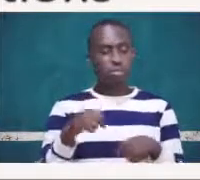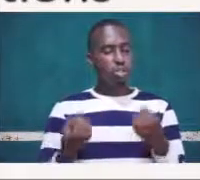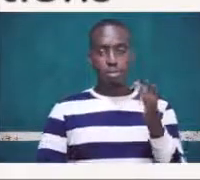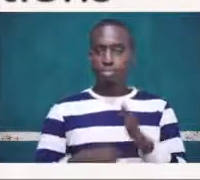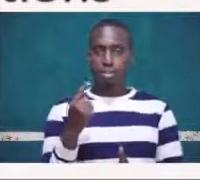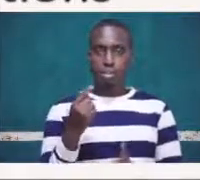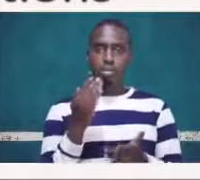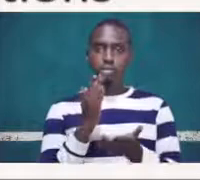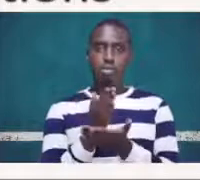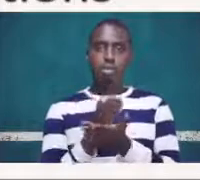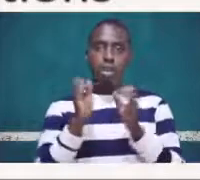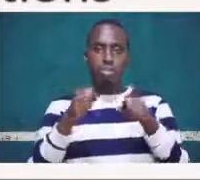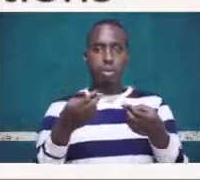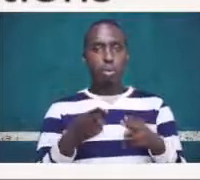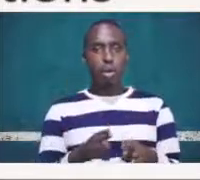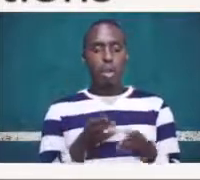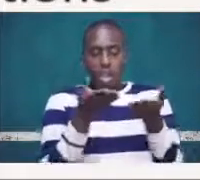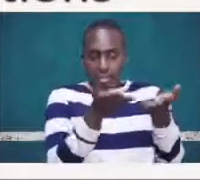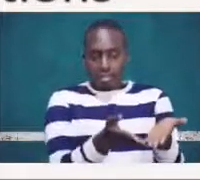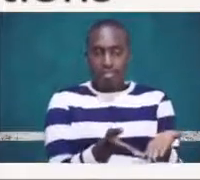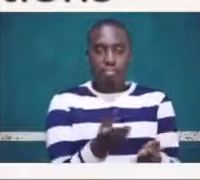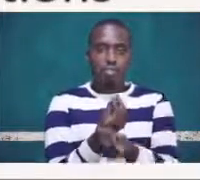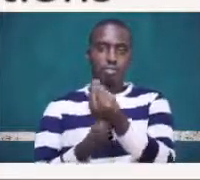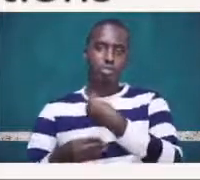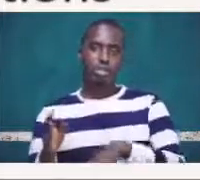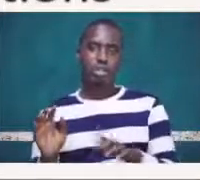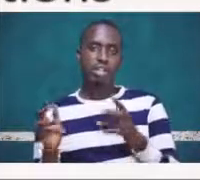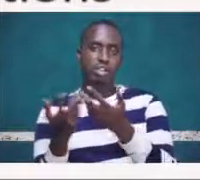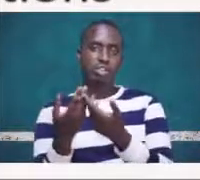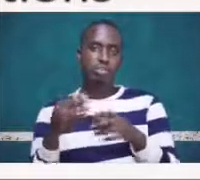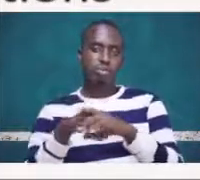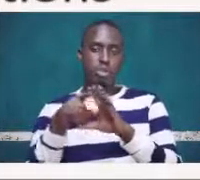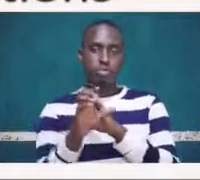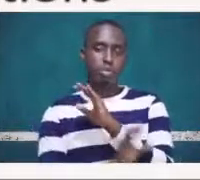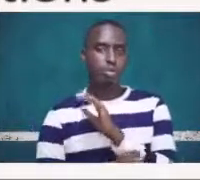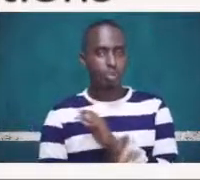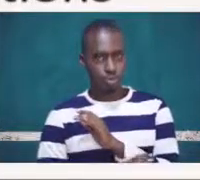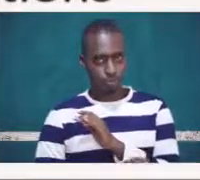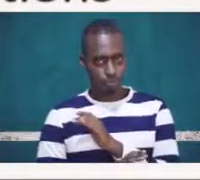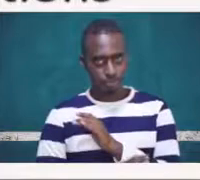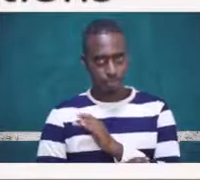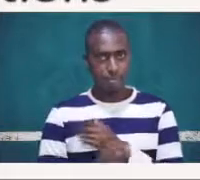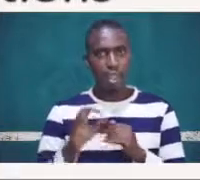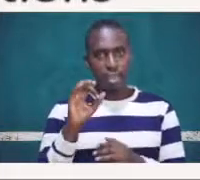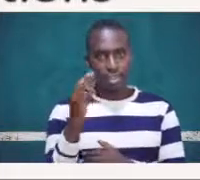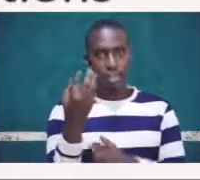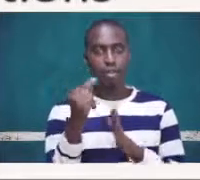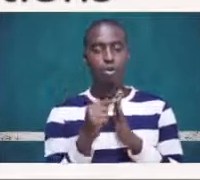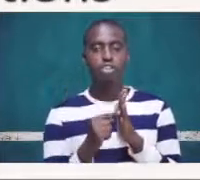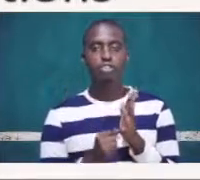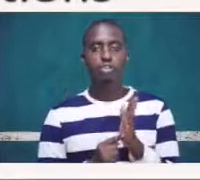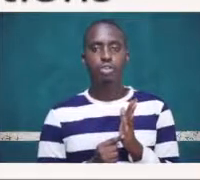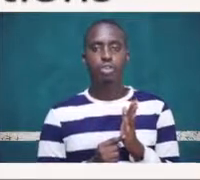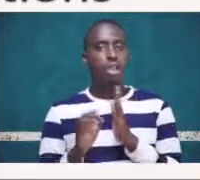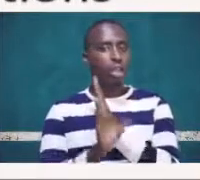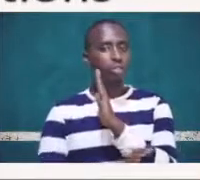succeed, there should be existence of trade relations among member states. The third condition,